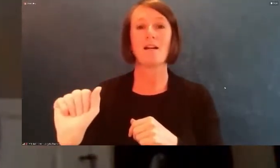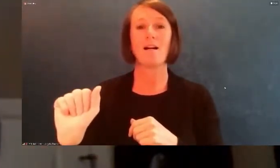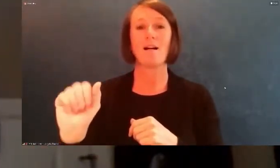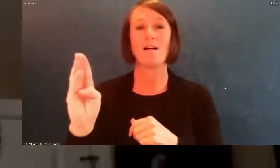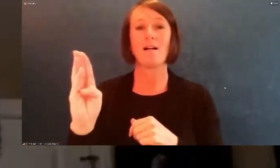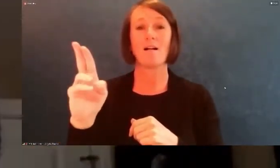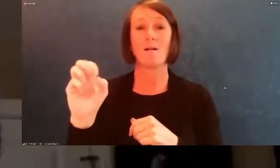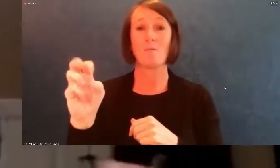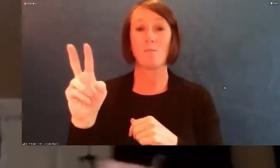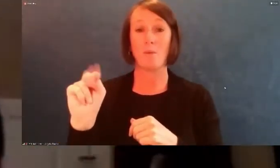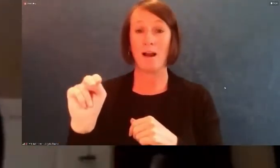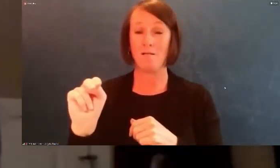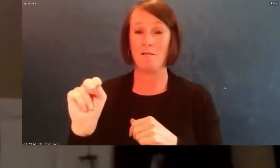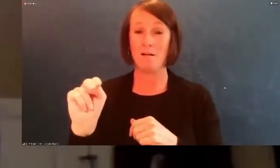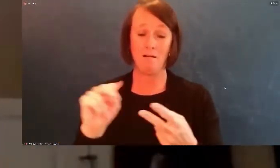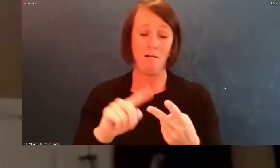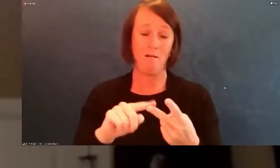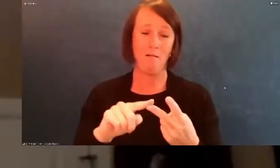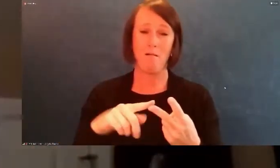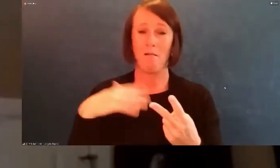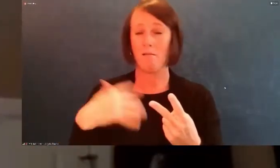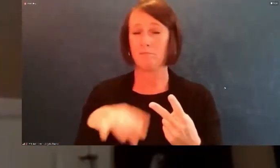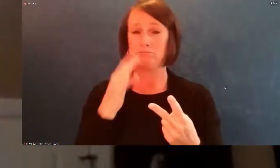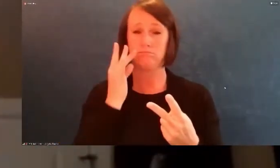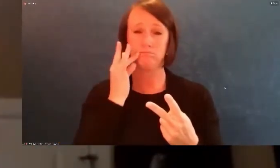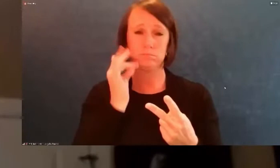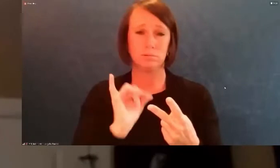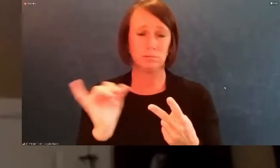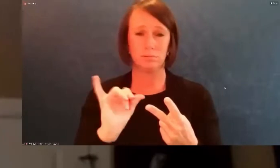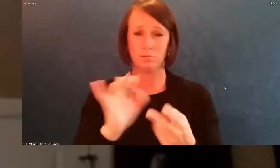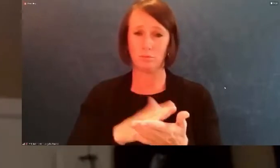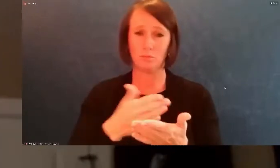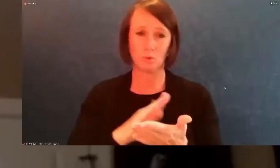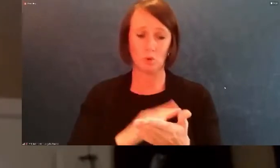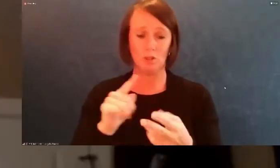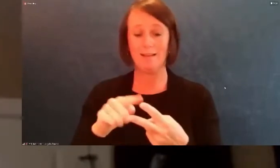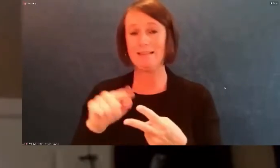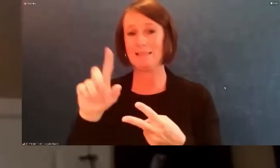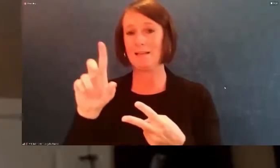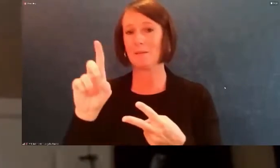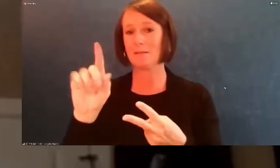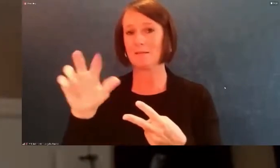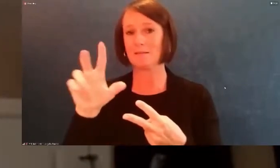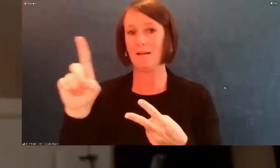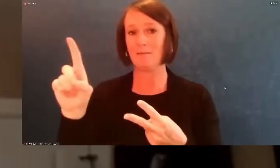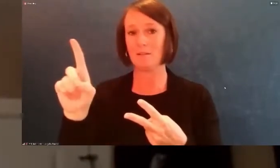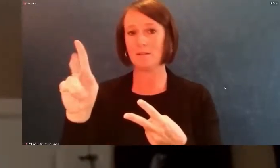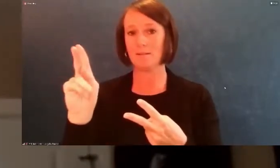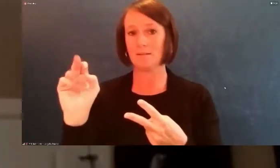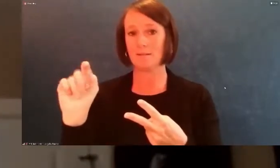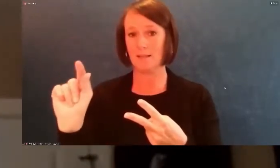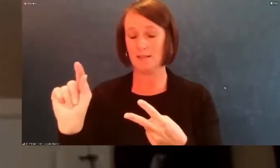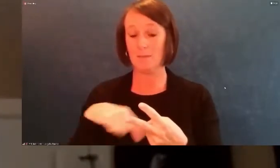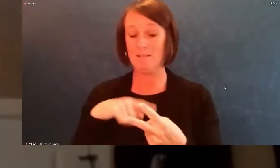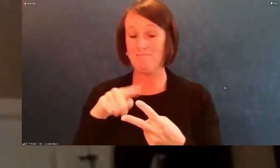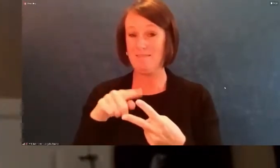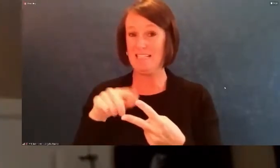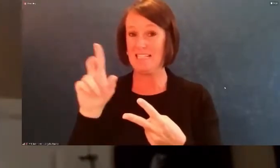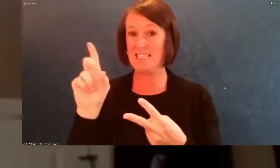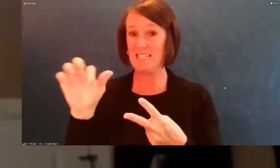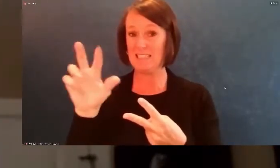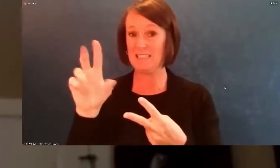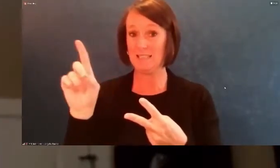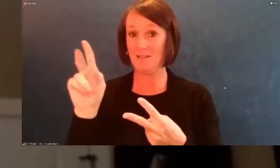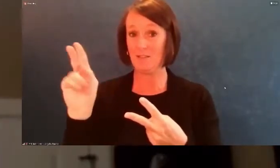cook again for 20 or 50 or 100, didn't matter. Same with David King. Now, the thing about David King is when my